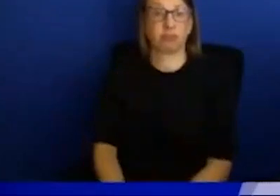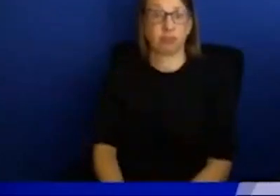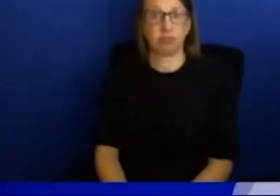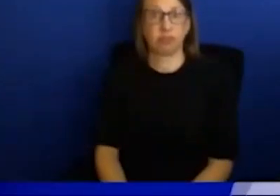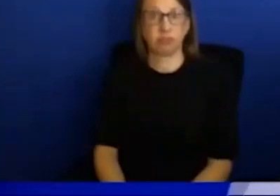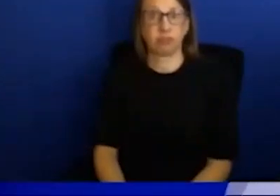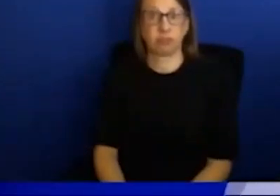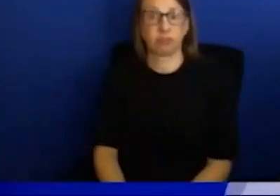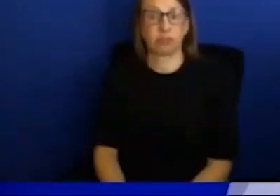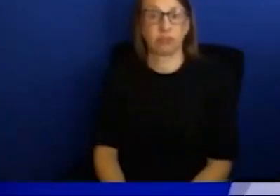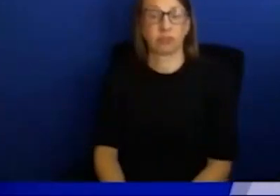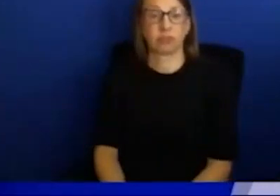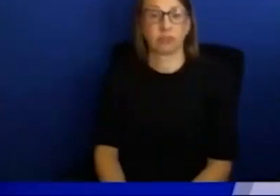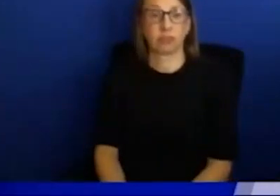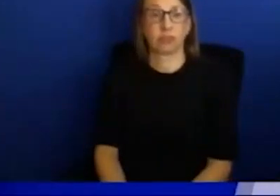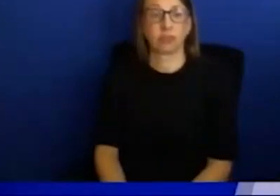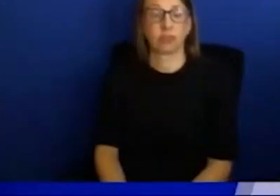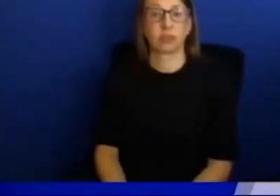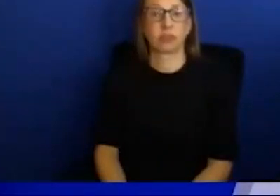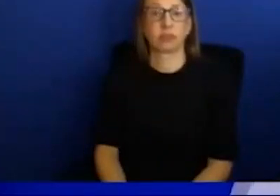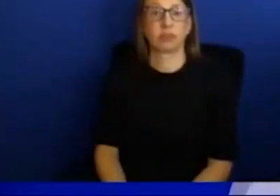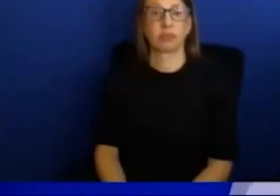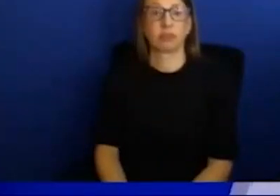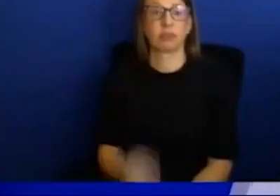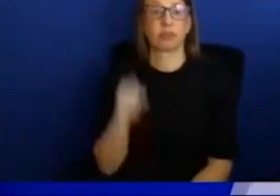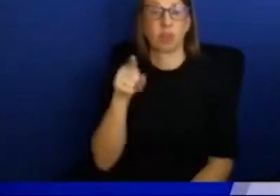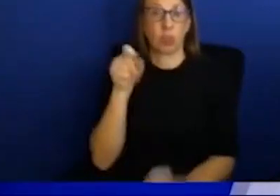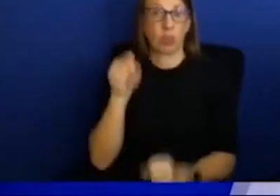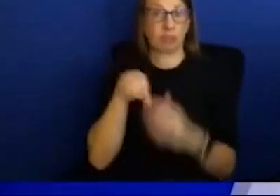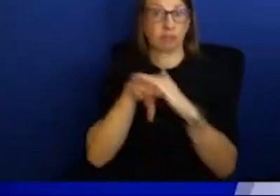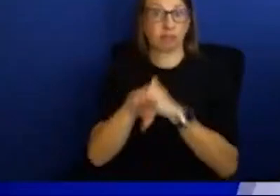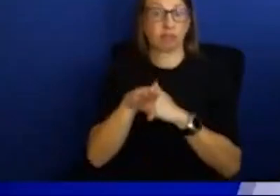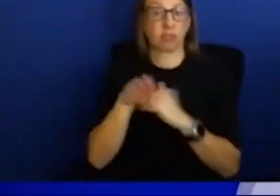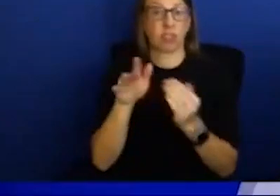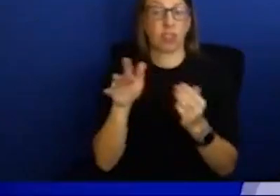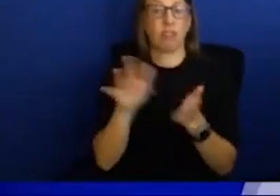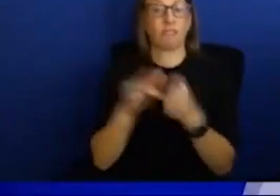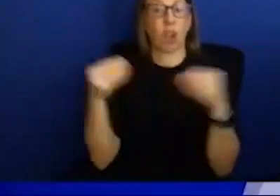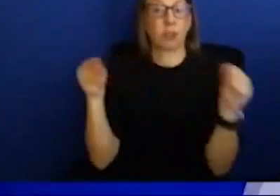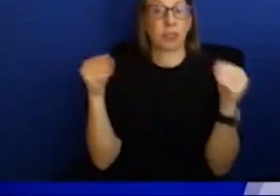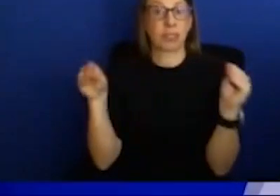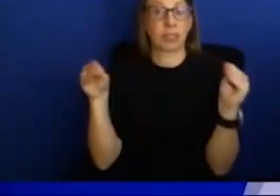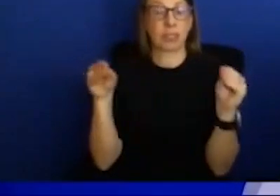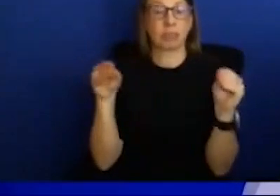same visit. So you can certainly walk into a pharmacy, walk into your local